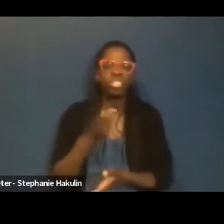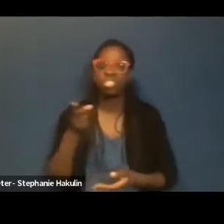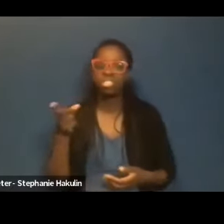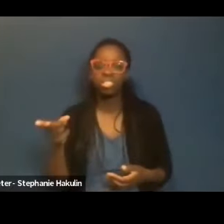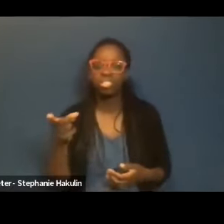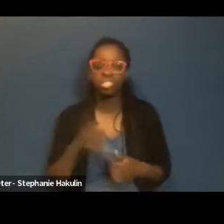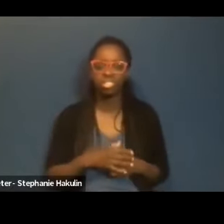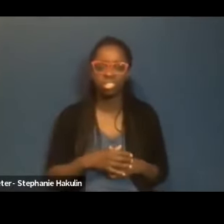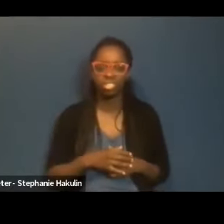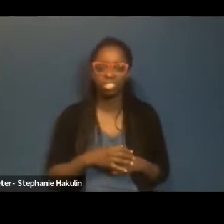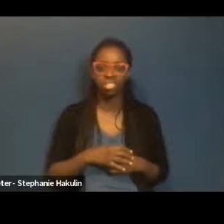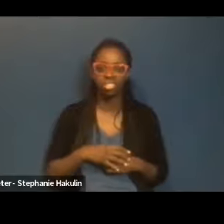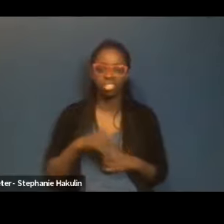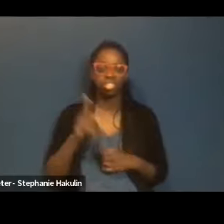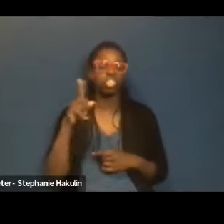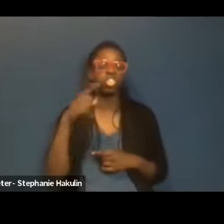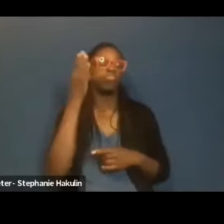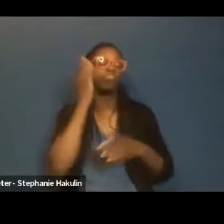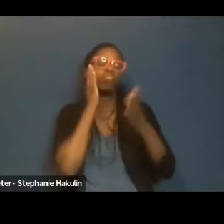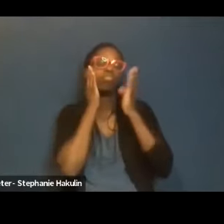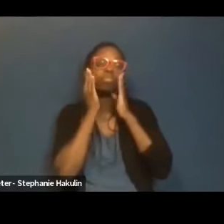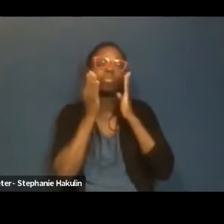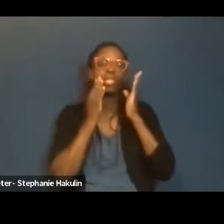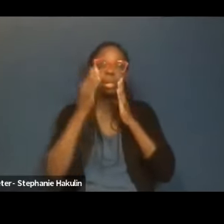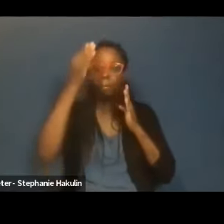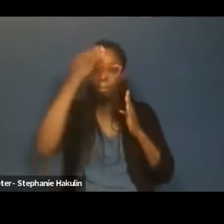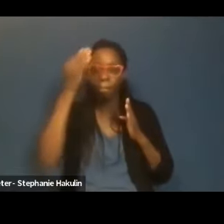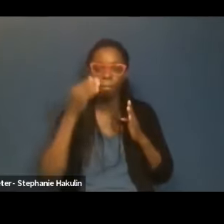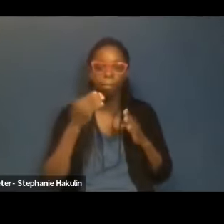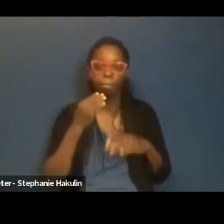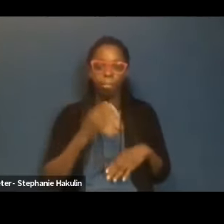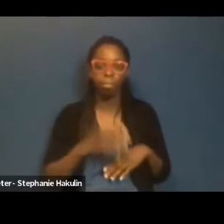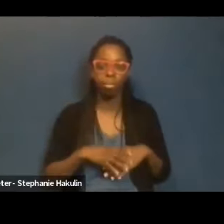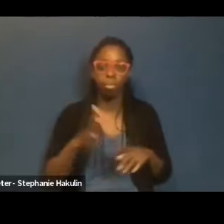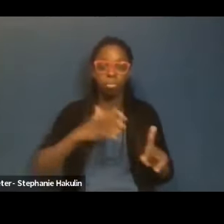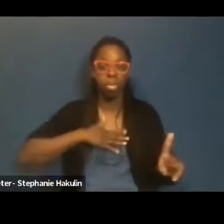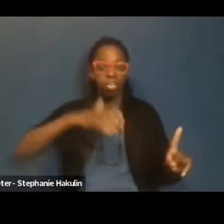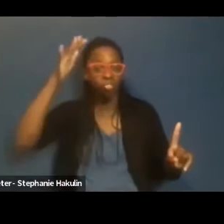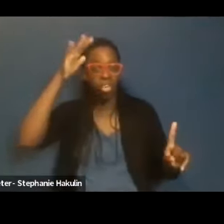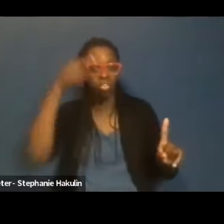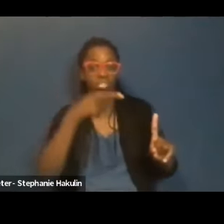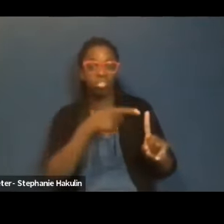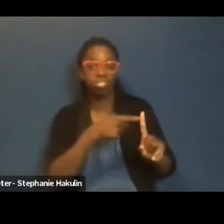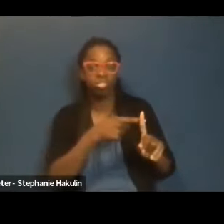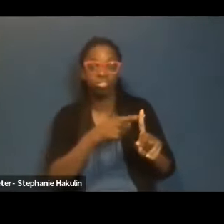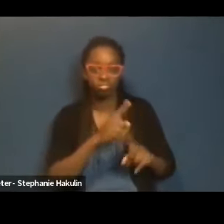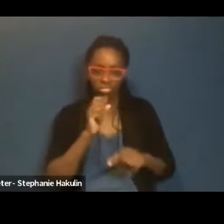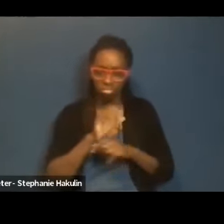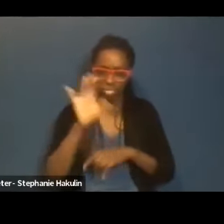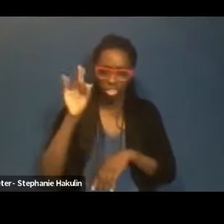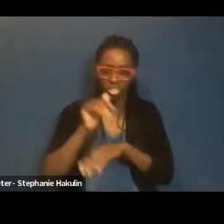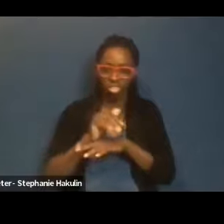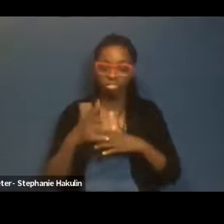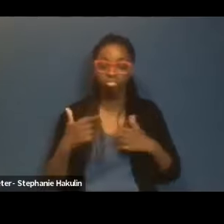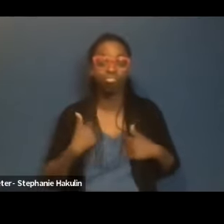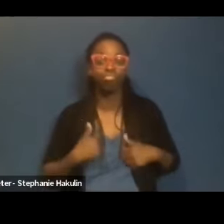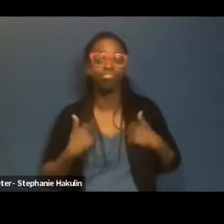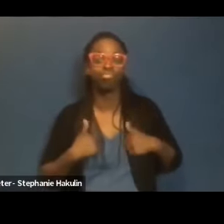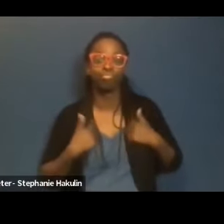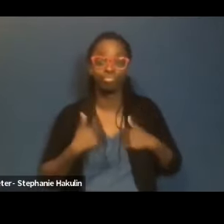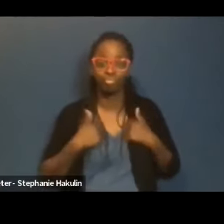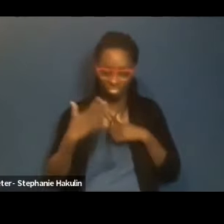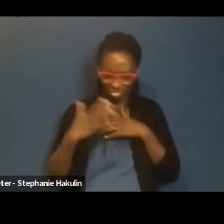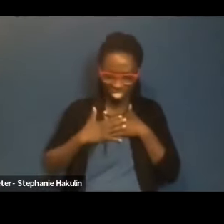father used to in the night. I bathe away blood dripping from the scars. He says